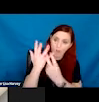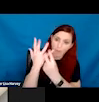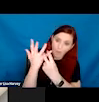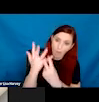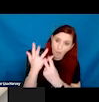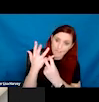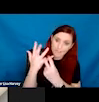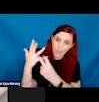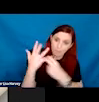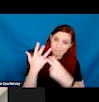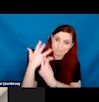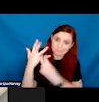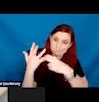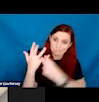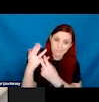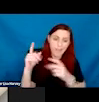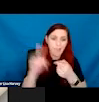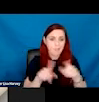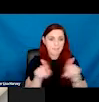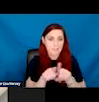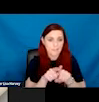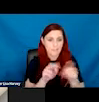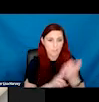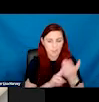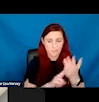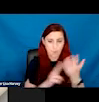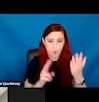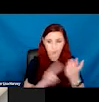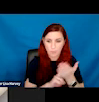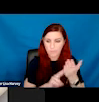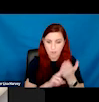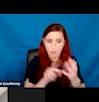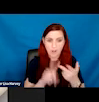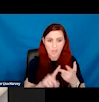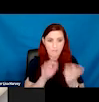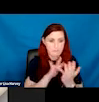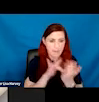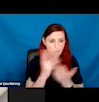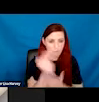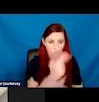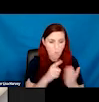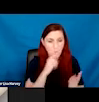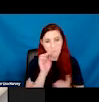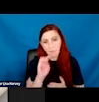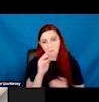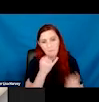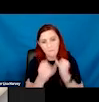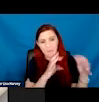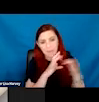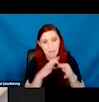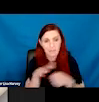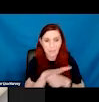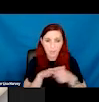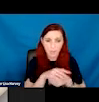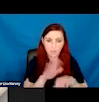more useful. The middle illustration is a potential play link area for children, for people